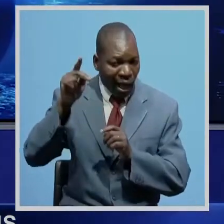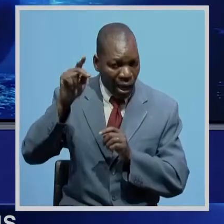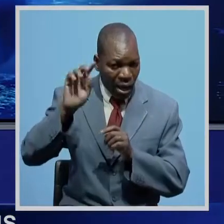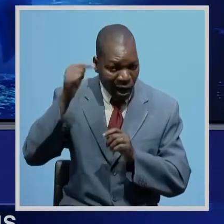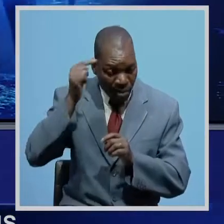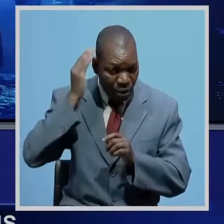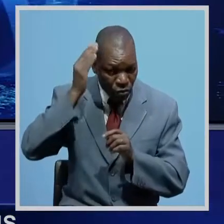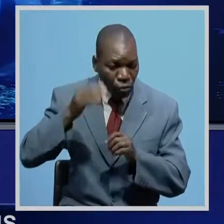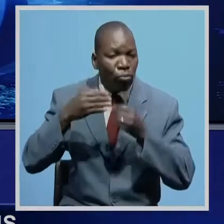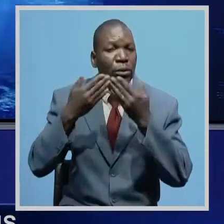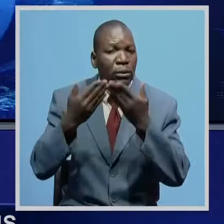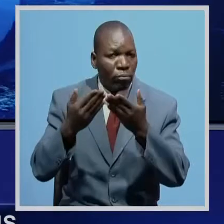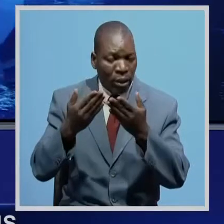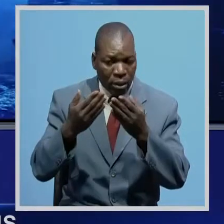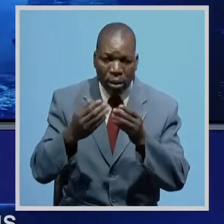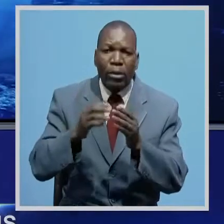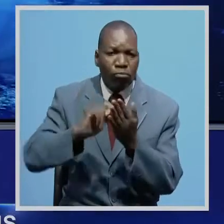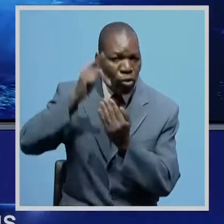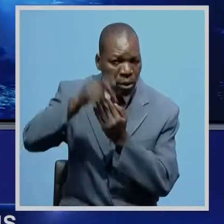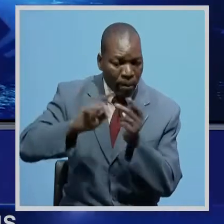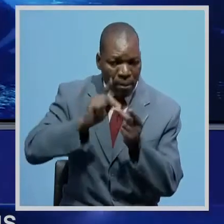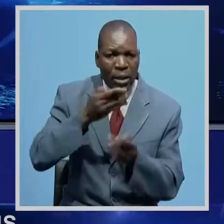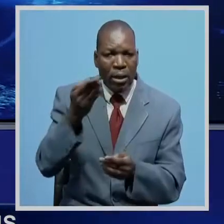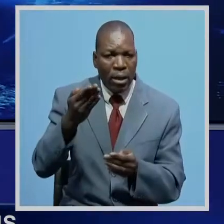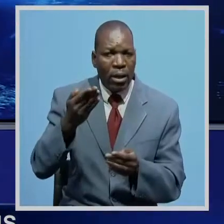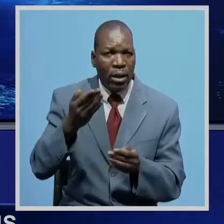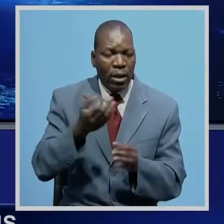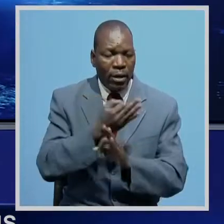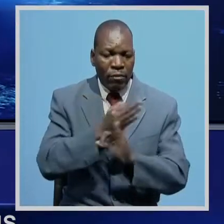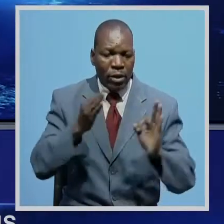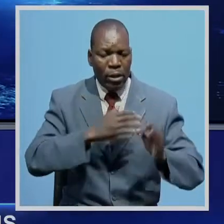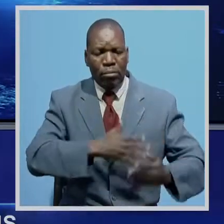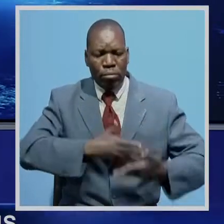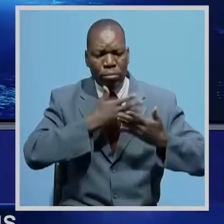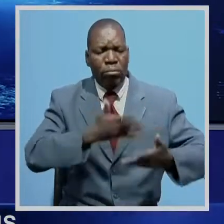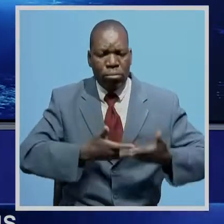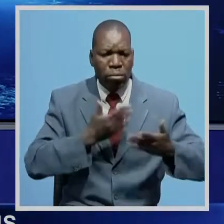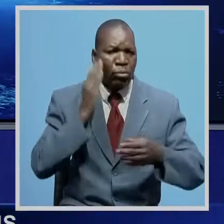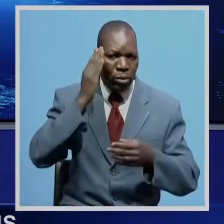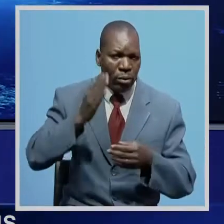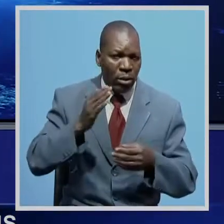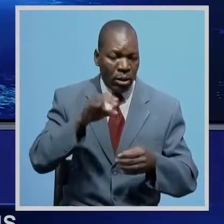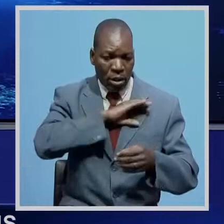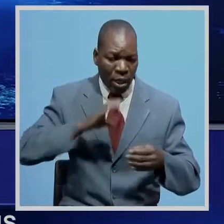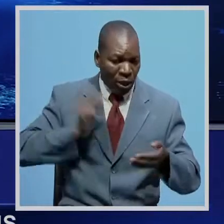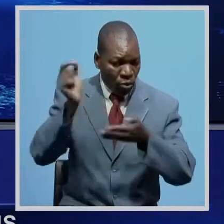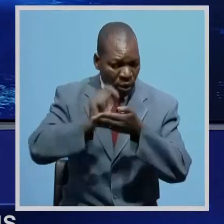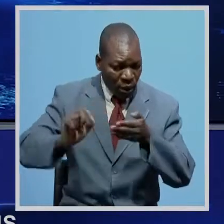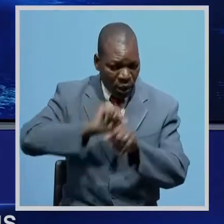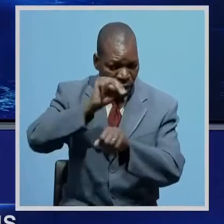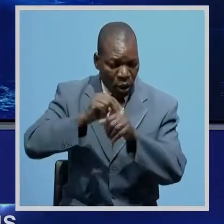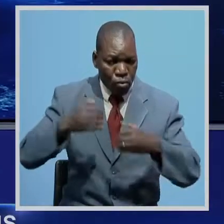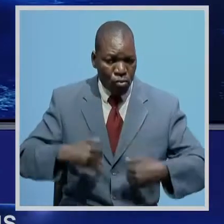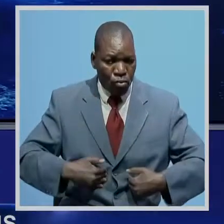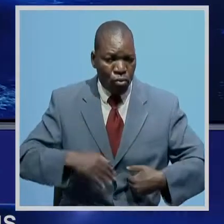for youths to air their views freely. National Youth Development Council Secretary David Timsonda said